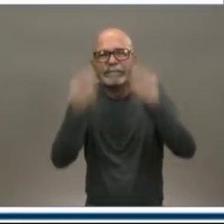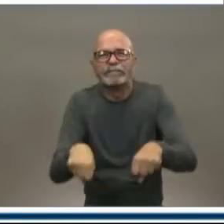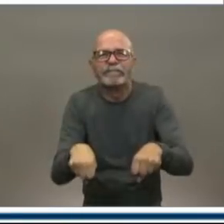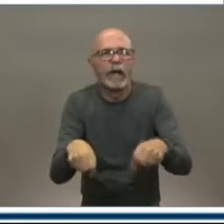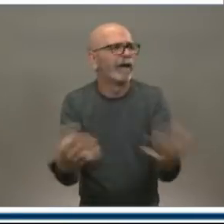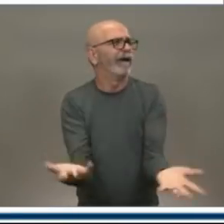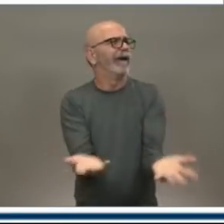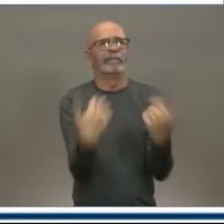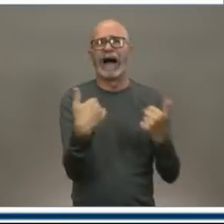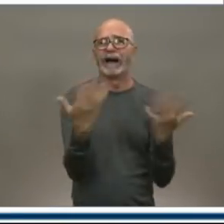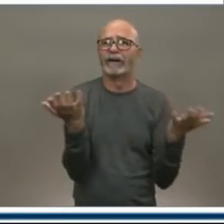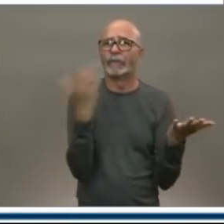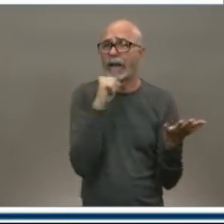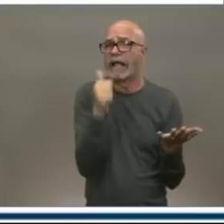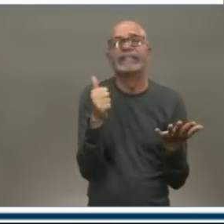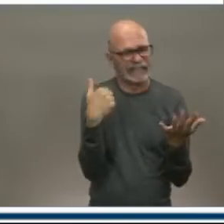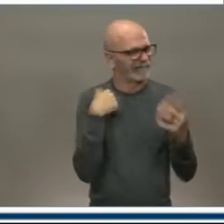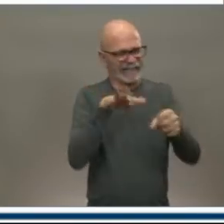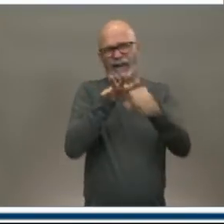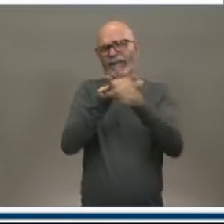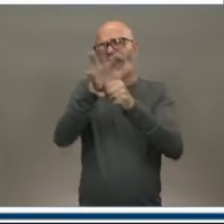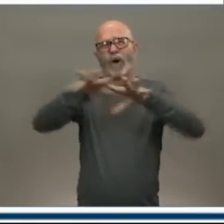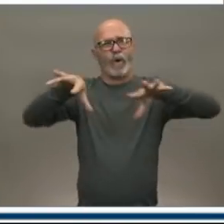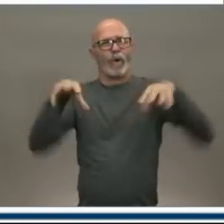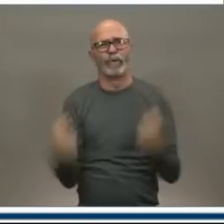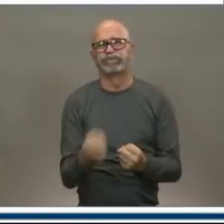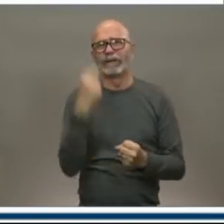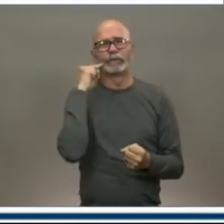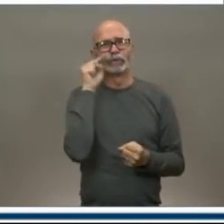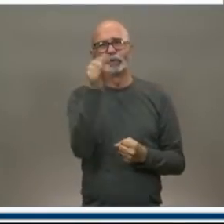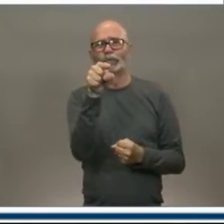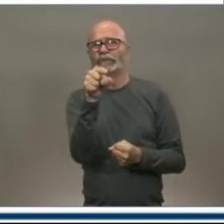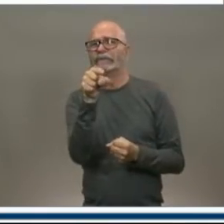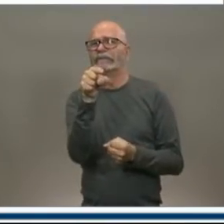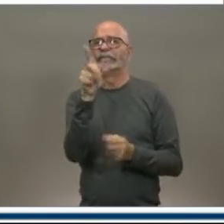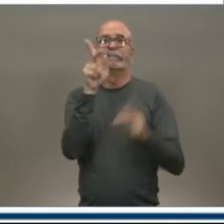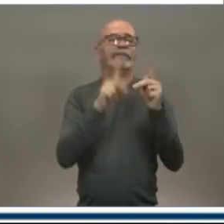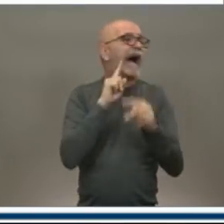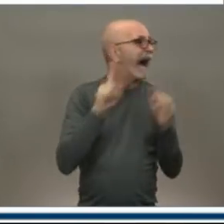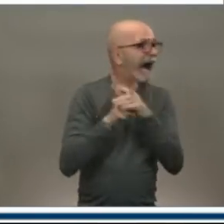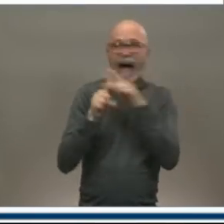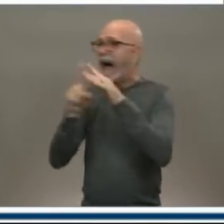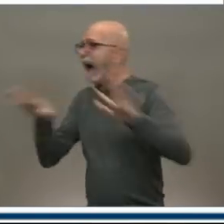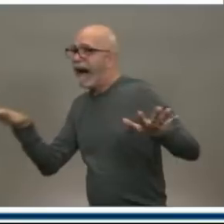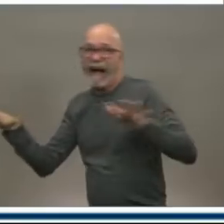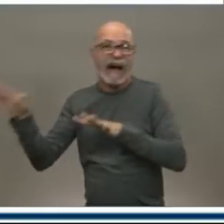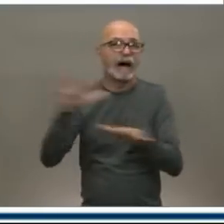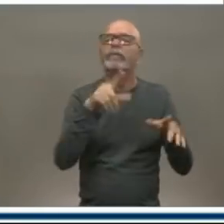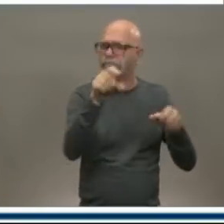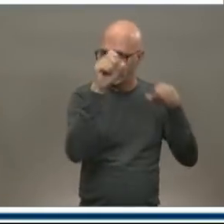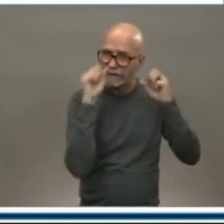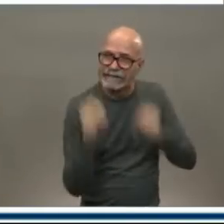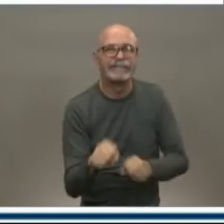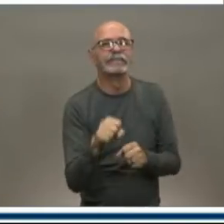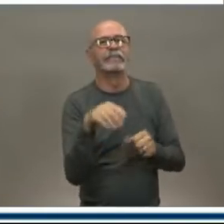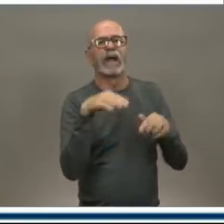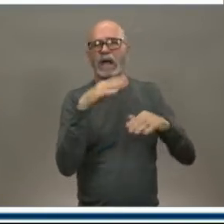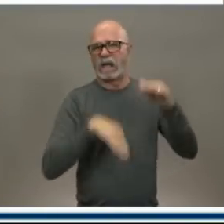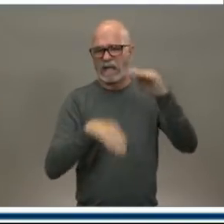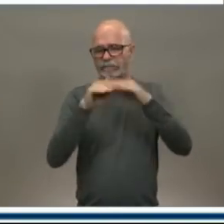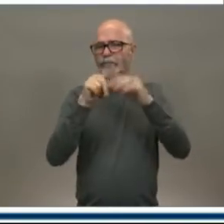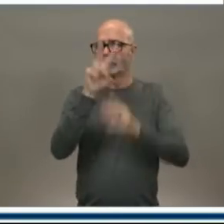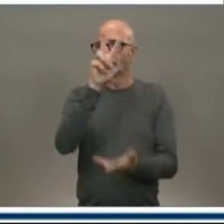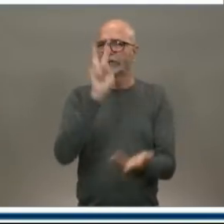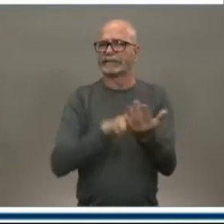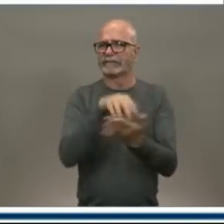making sure that we have the adequate surge capacity in our labs that, if necessary, we're close to being able to have up to 2,500 tests